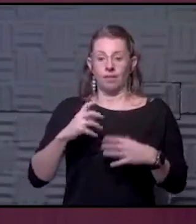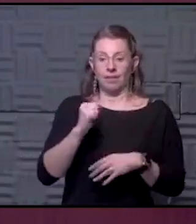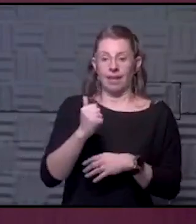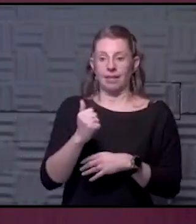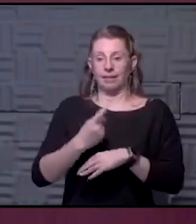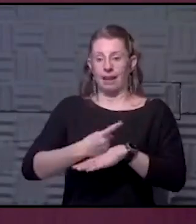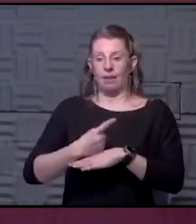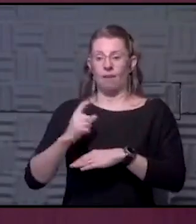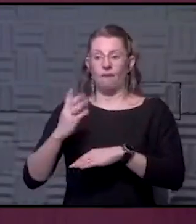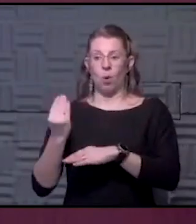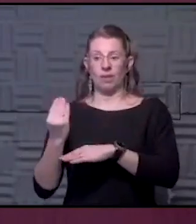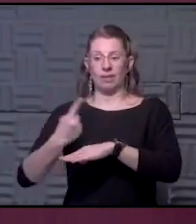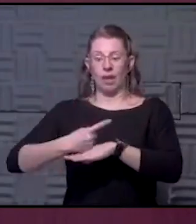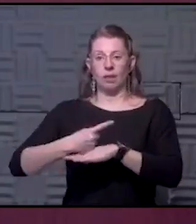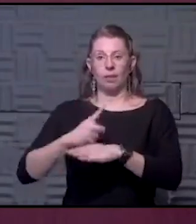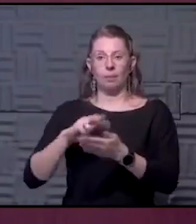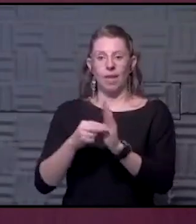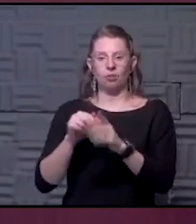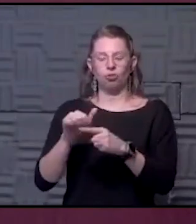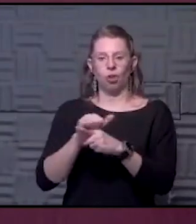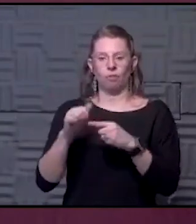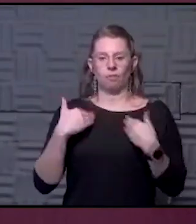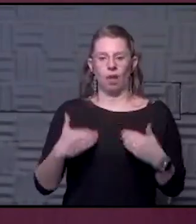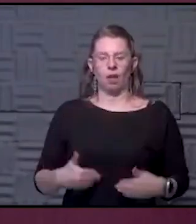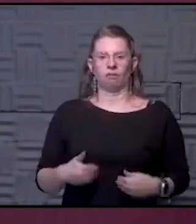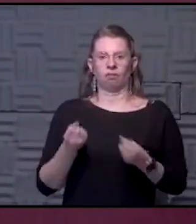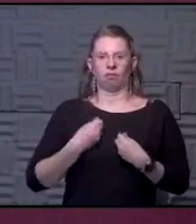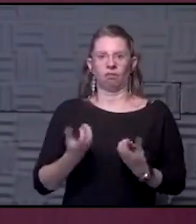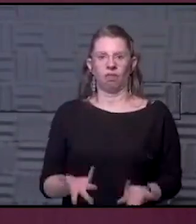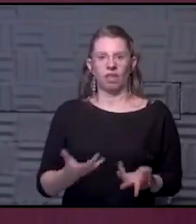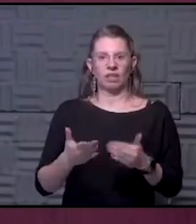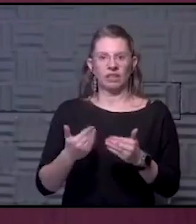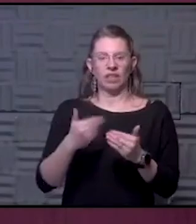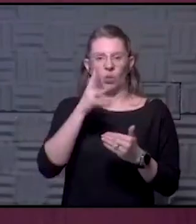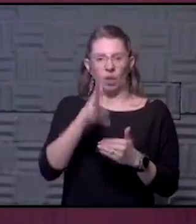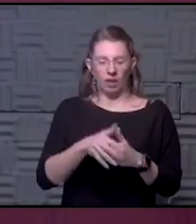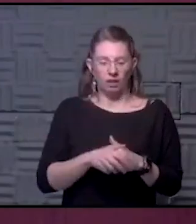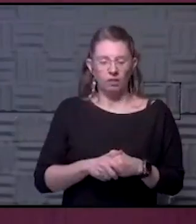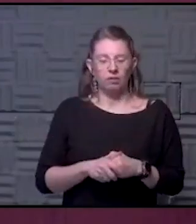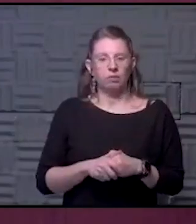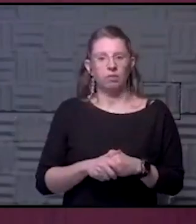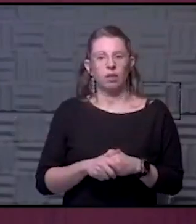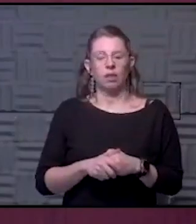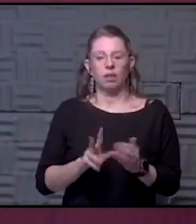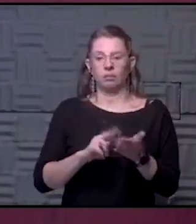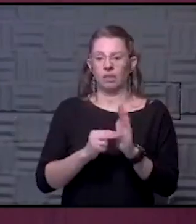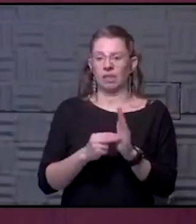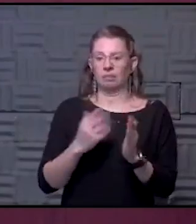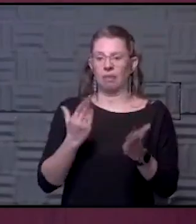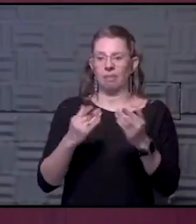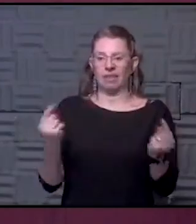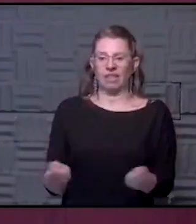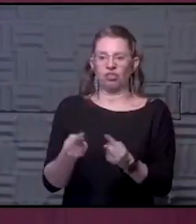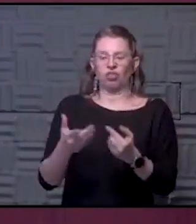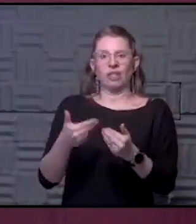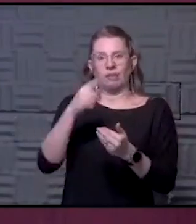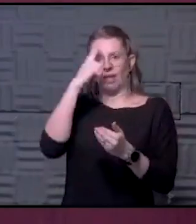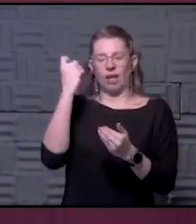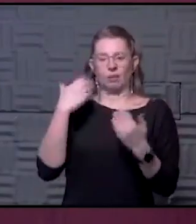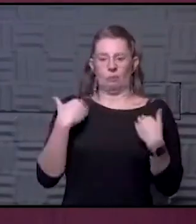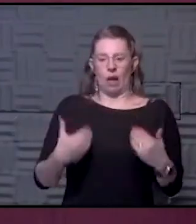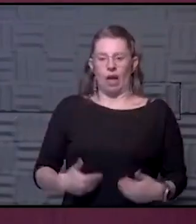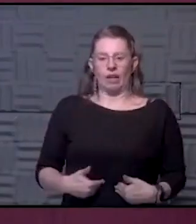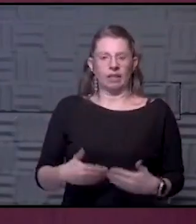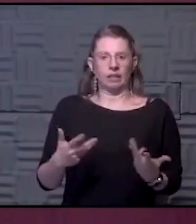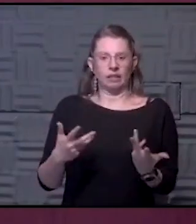they detrain significantly. They're going to be tired. They may have more chance of injury because they haven't been working their bodies.